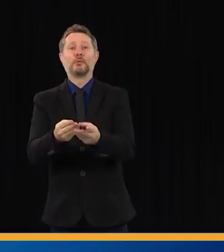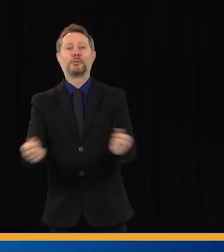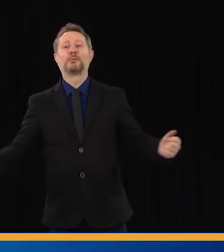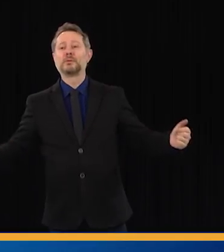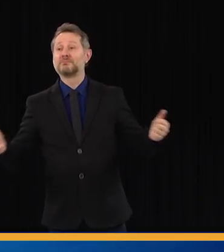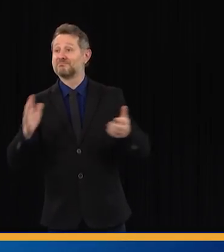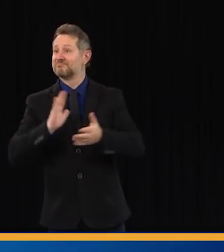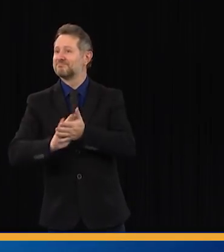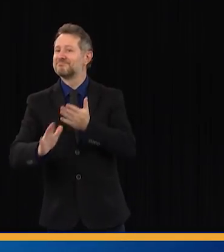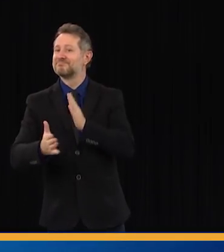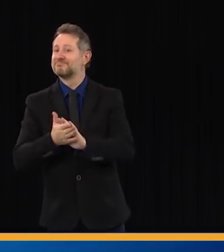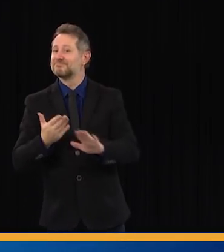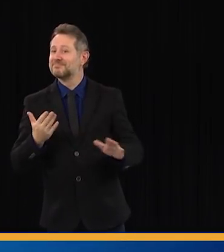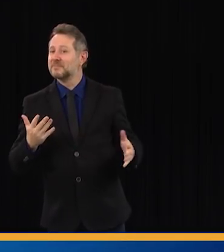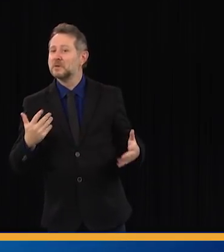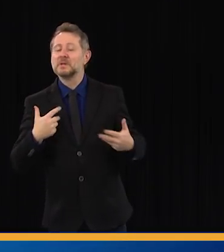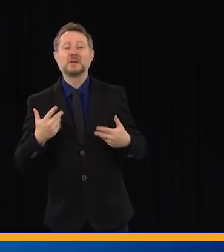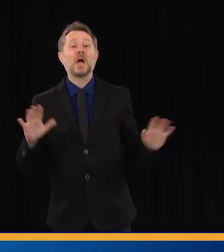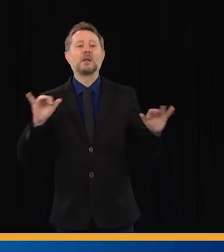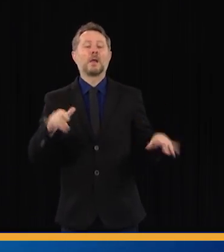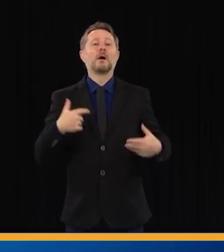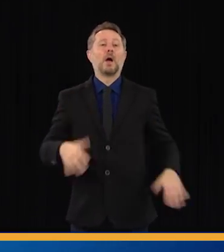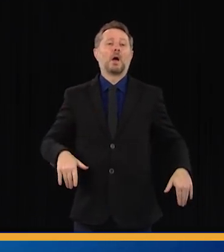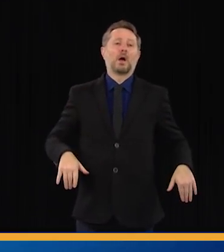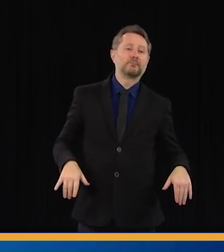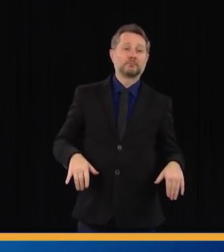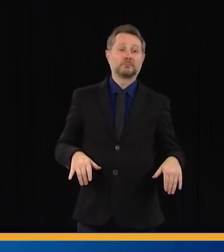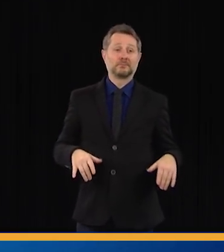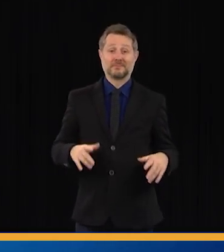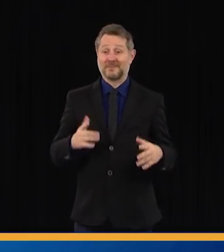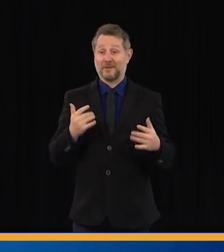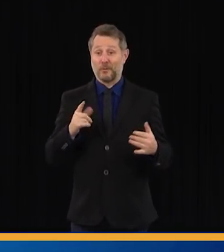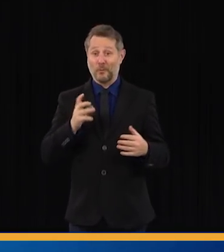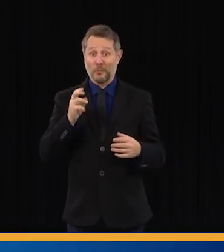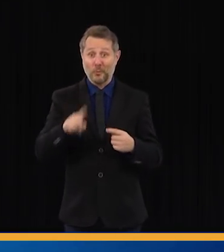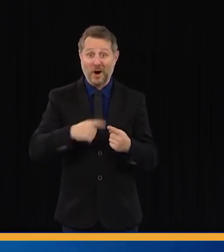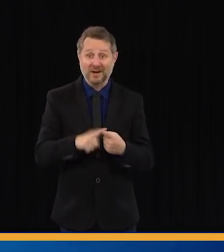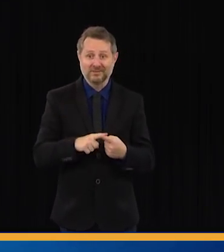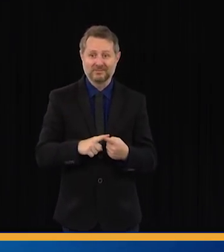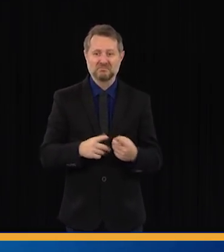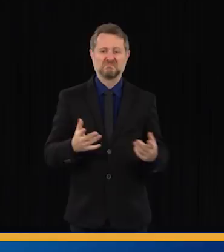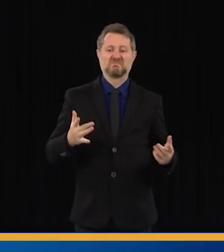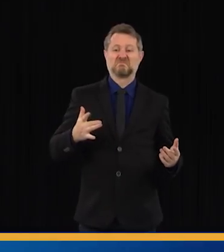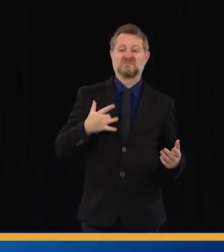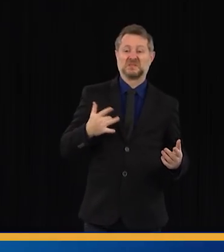the chapter, move on. Okay, when do we get there? 12 months to 18 months.